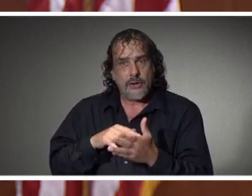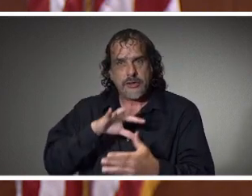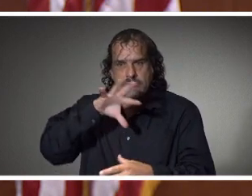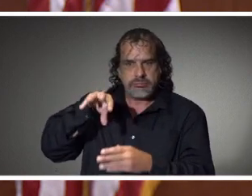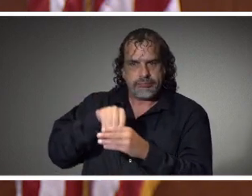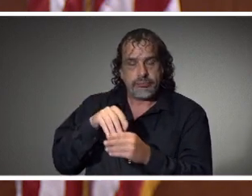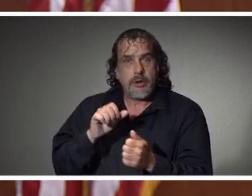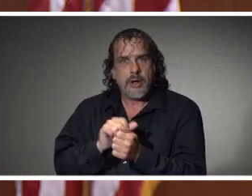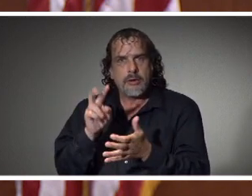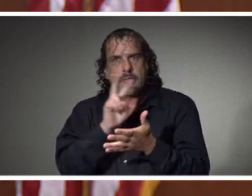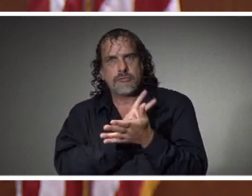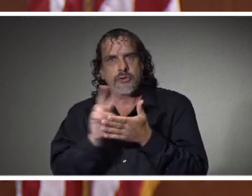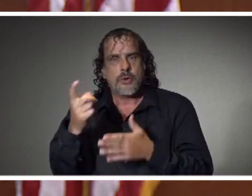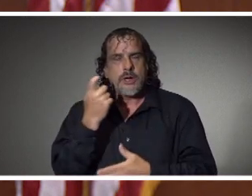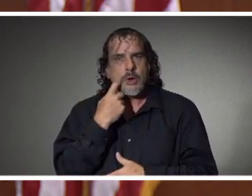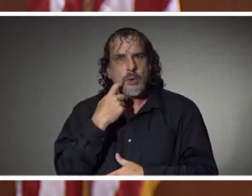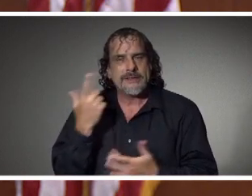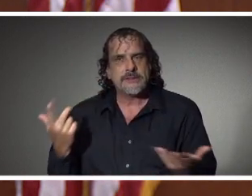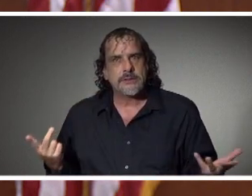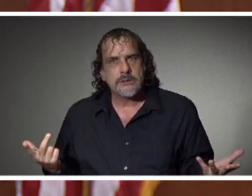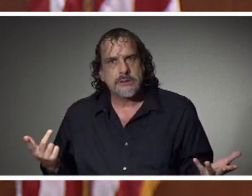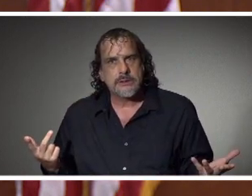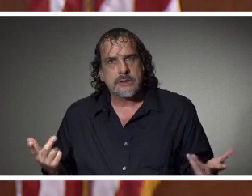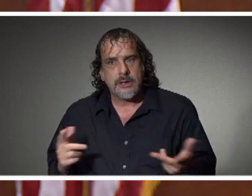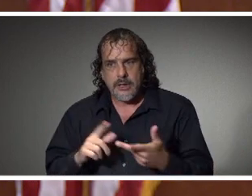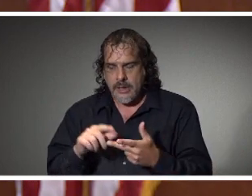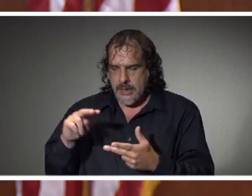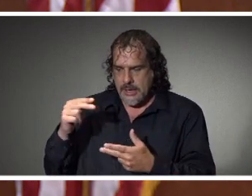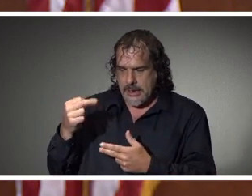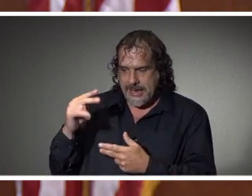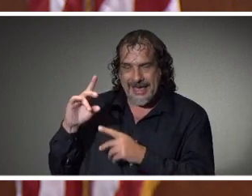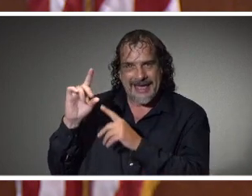reason there's a mask mandate in DeSoto County. Hinds County,